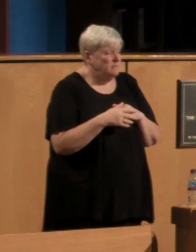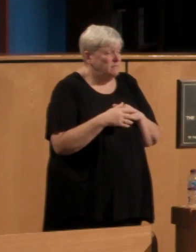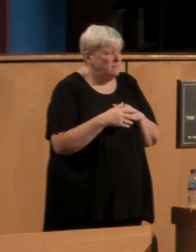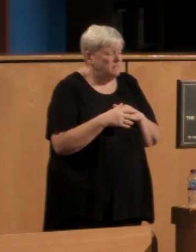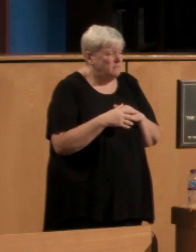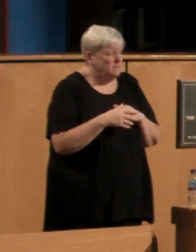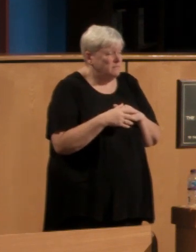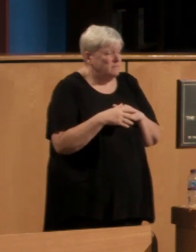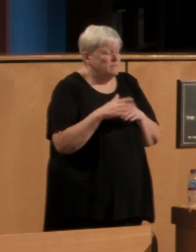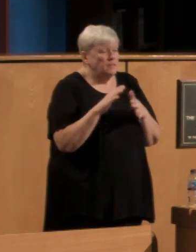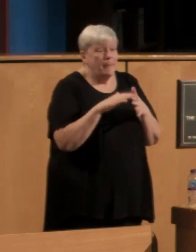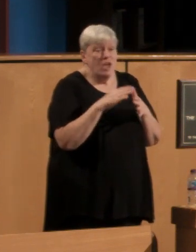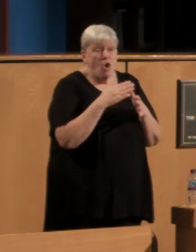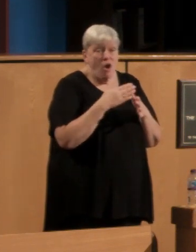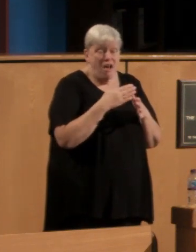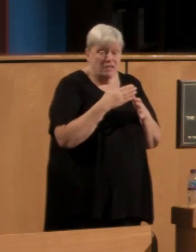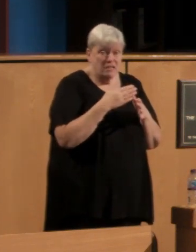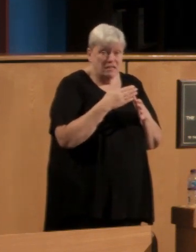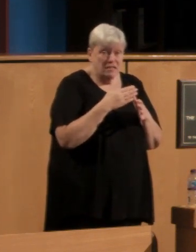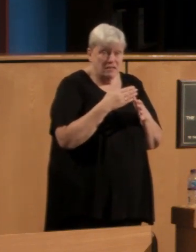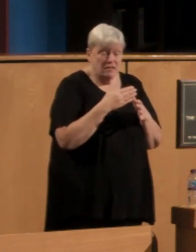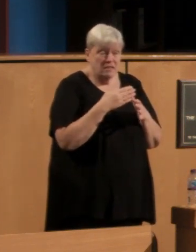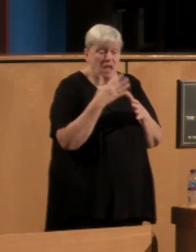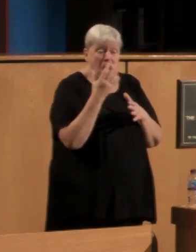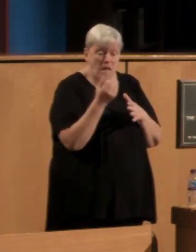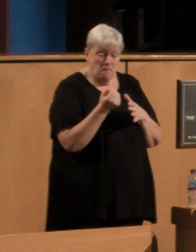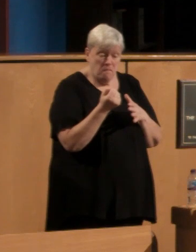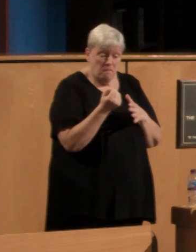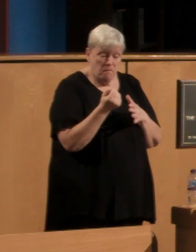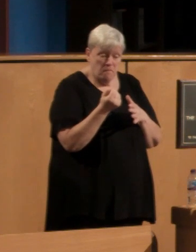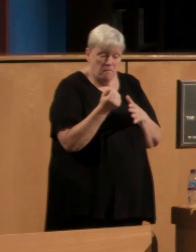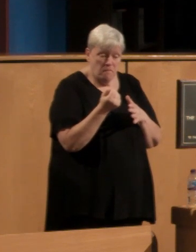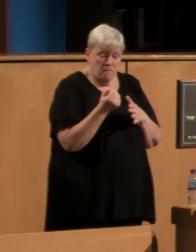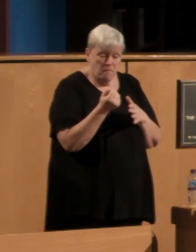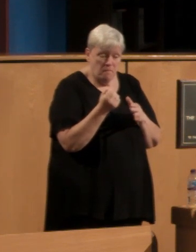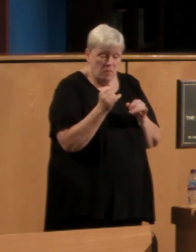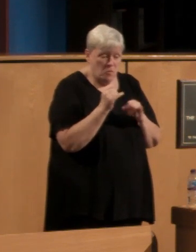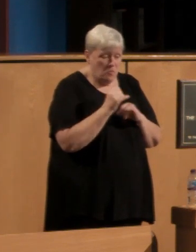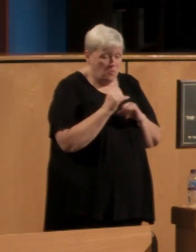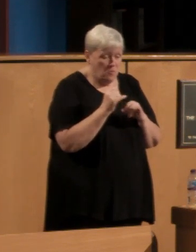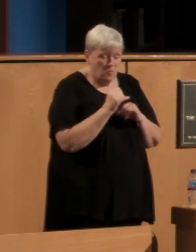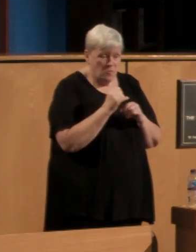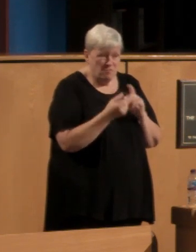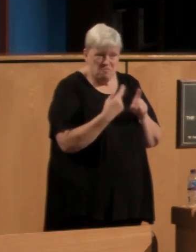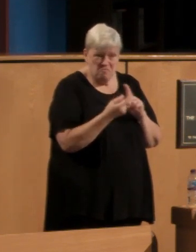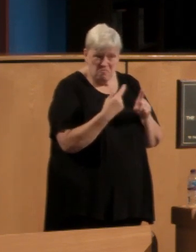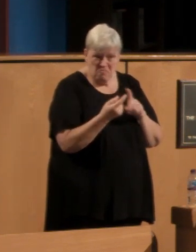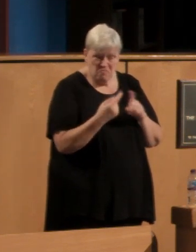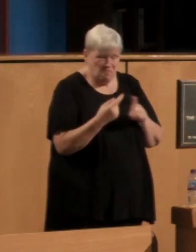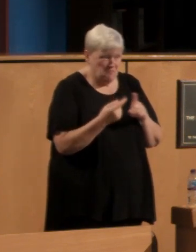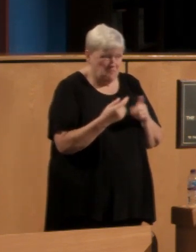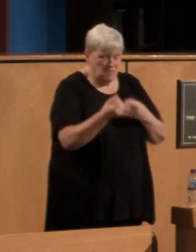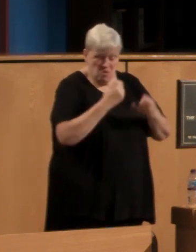horror, because like while there is this horrendous backlash and